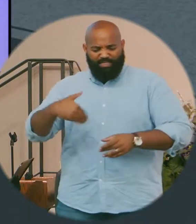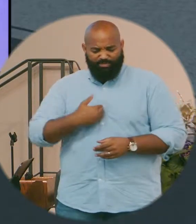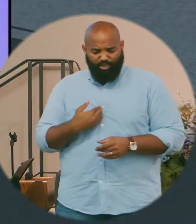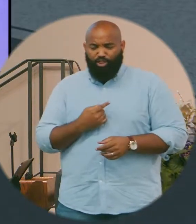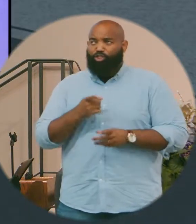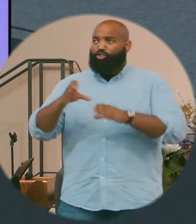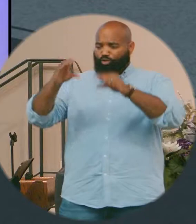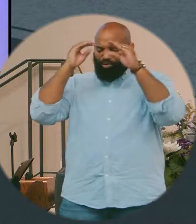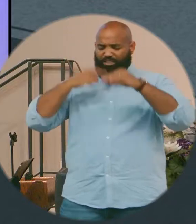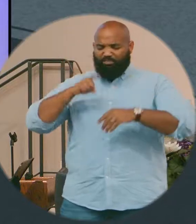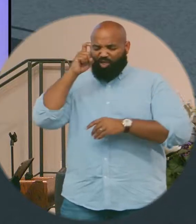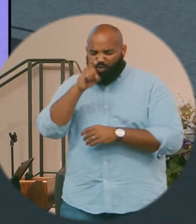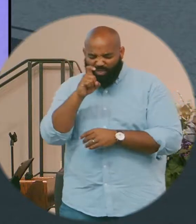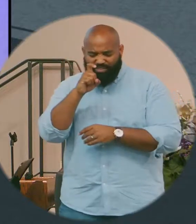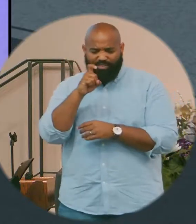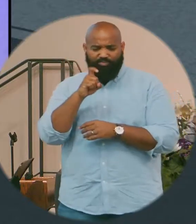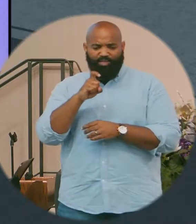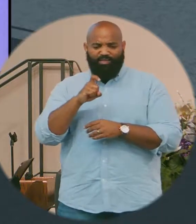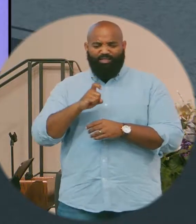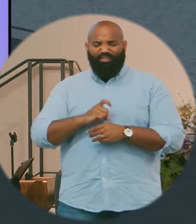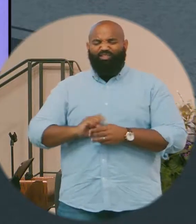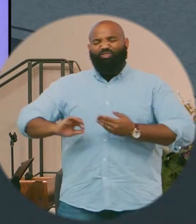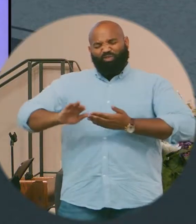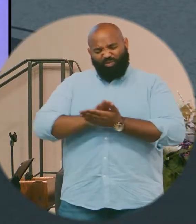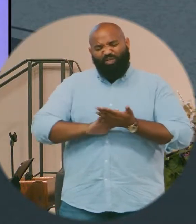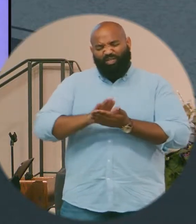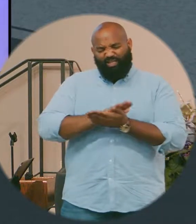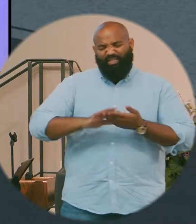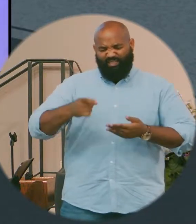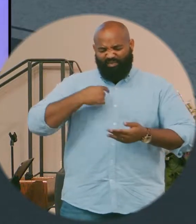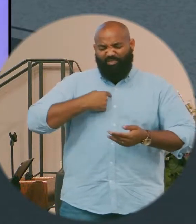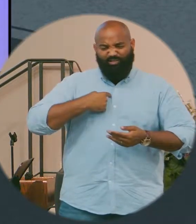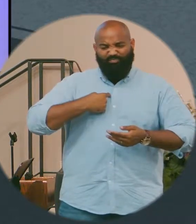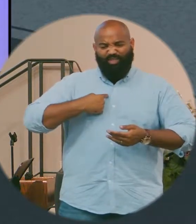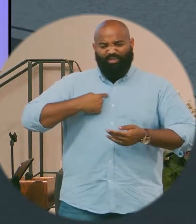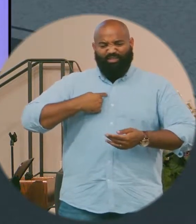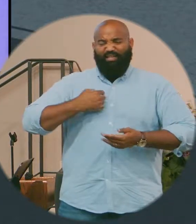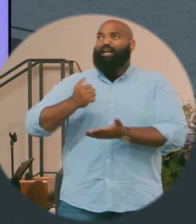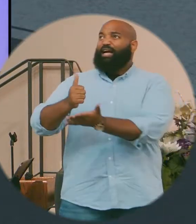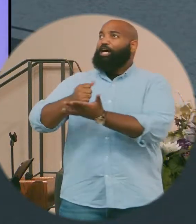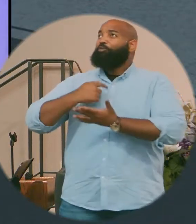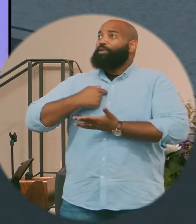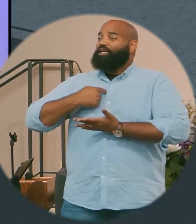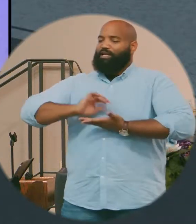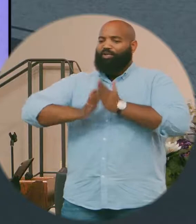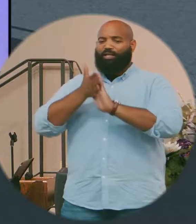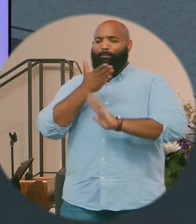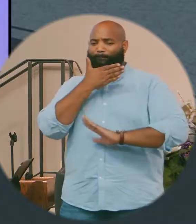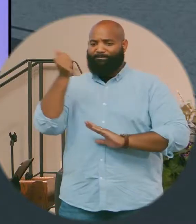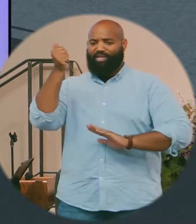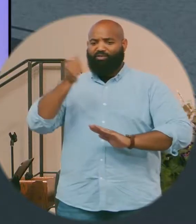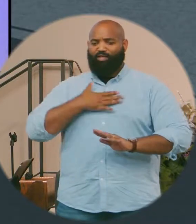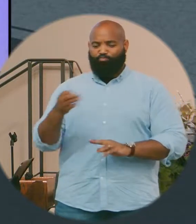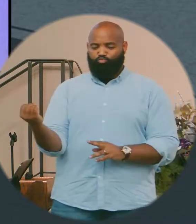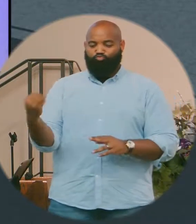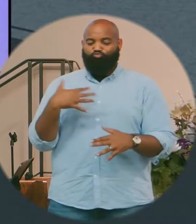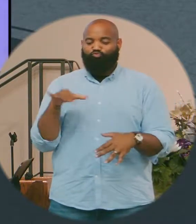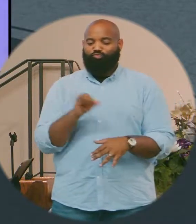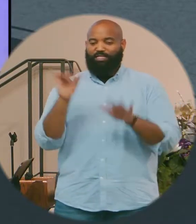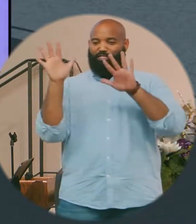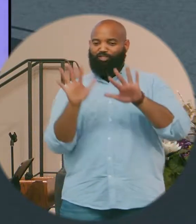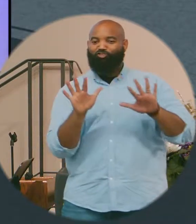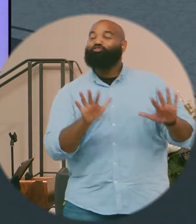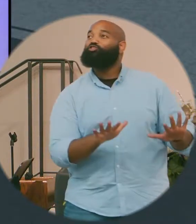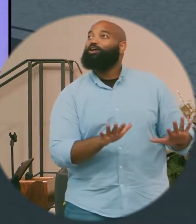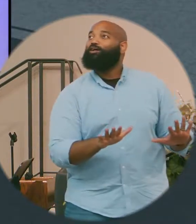heart. Purge me with hyssop, and I shall be clean. Wash me, and I shall be whiter than snow. Let me hear joy and